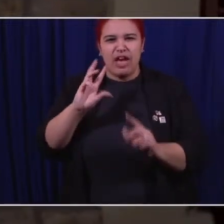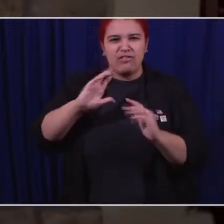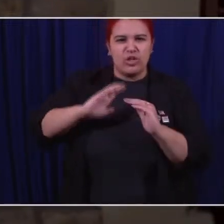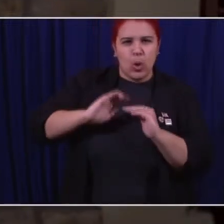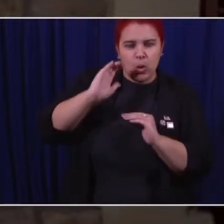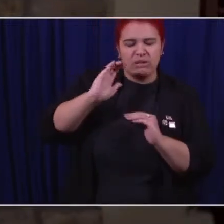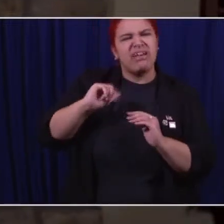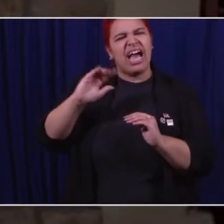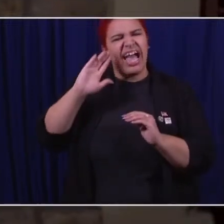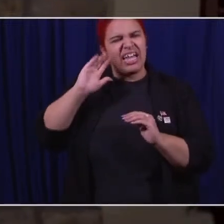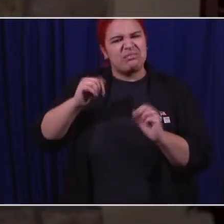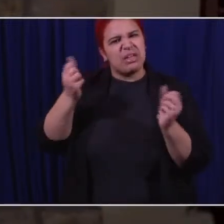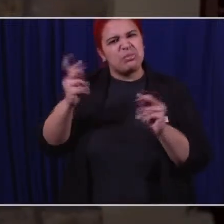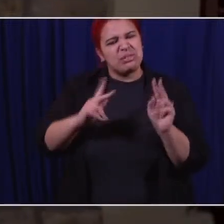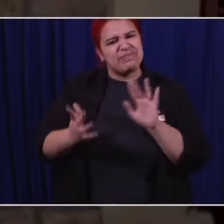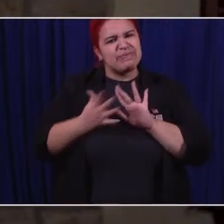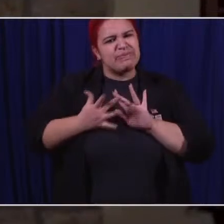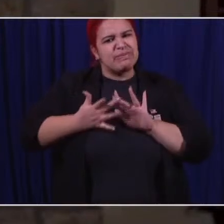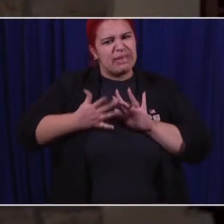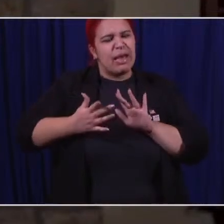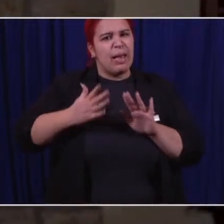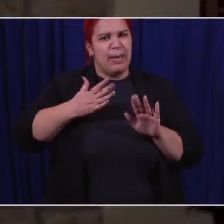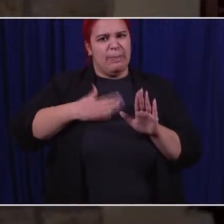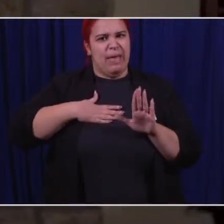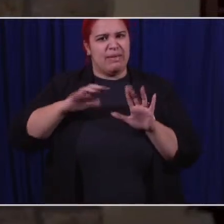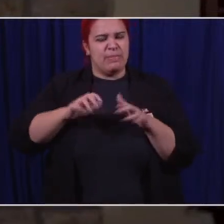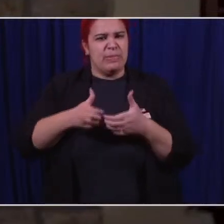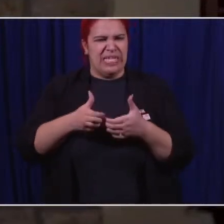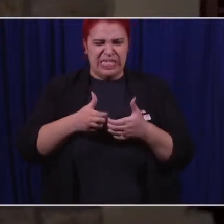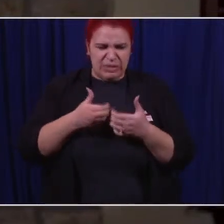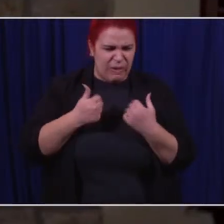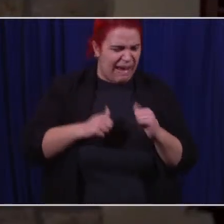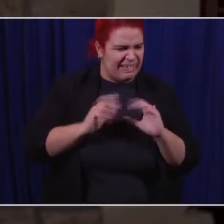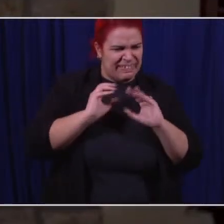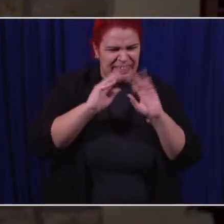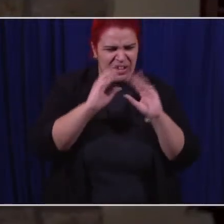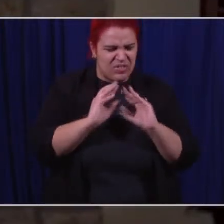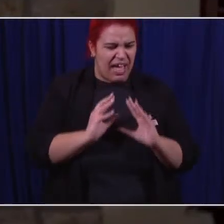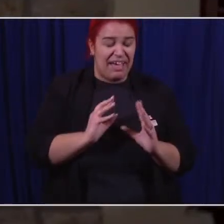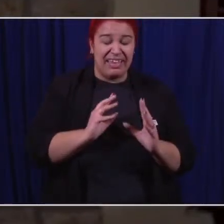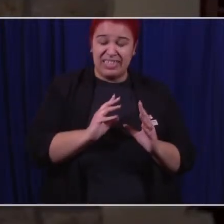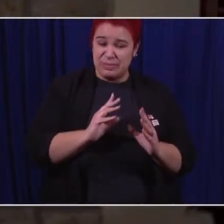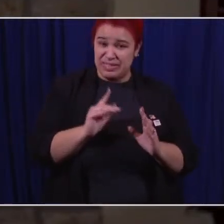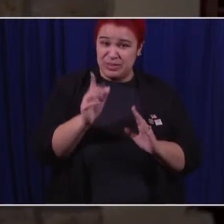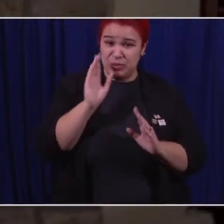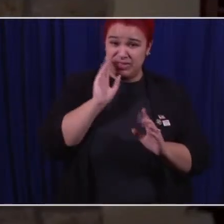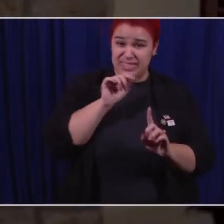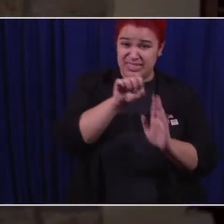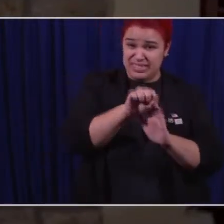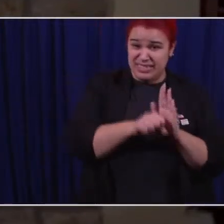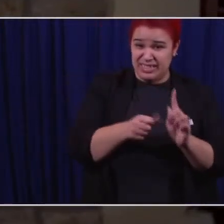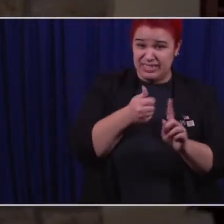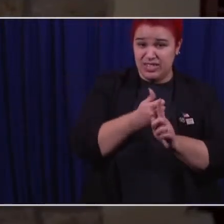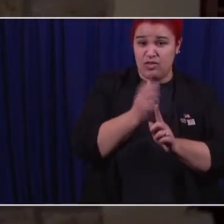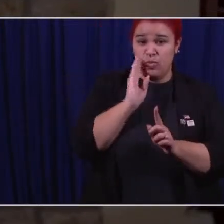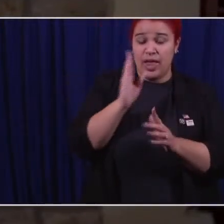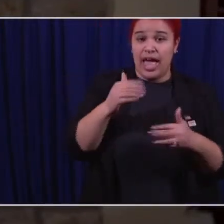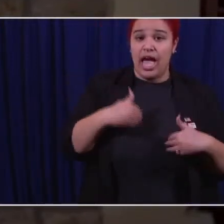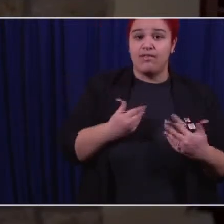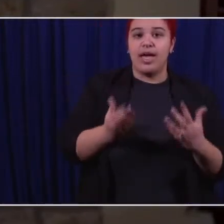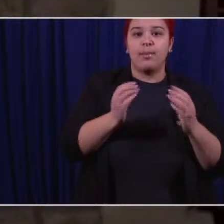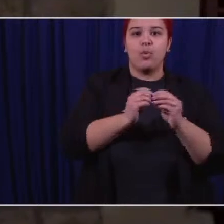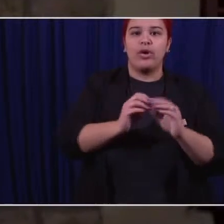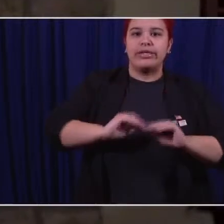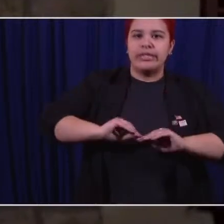to register. Is the state considering setting up a more structured process to vaccinate individuals like it did with nursing homes and will do